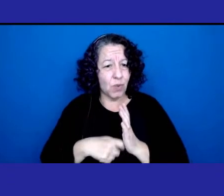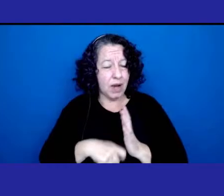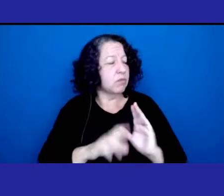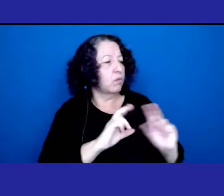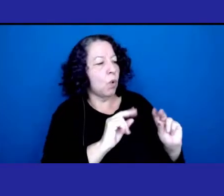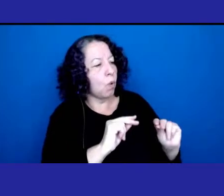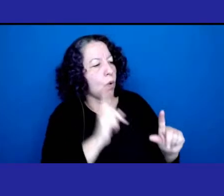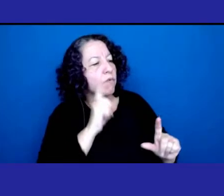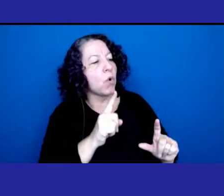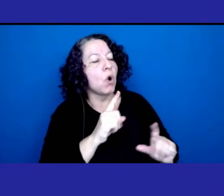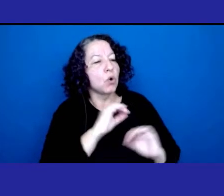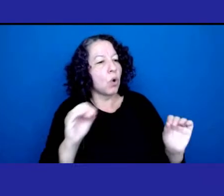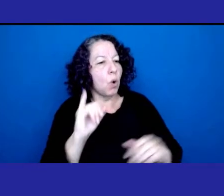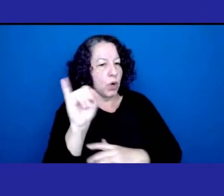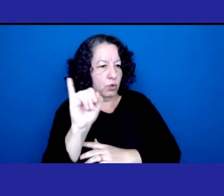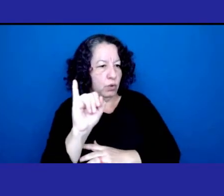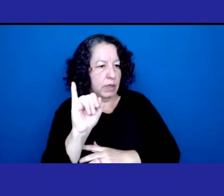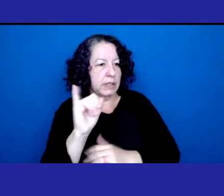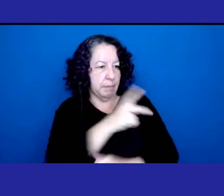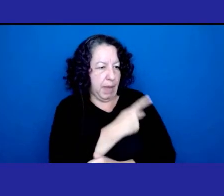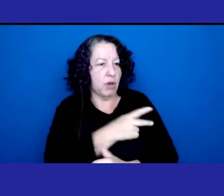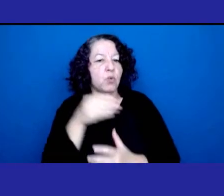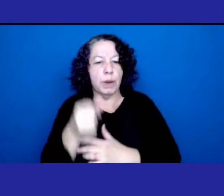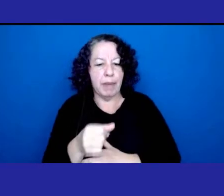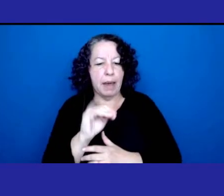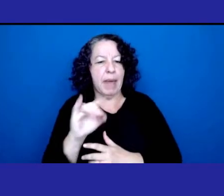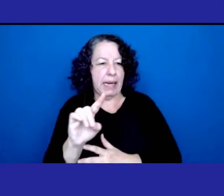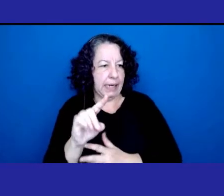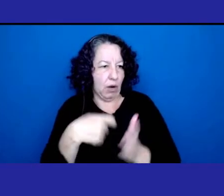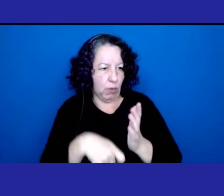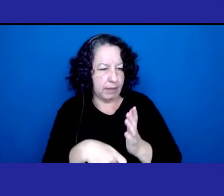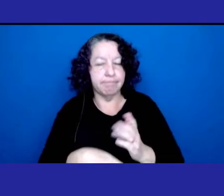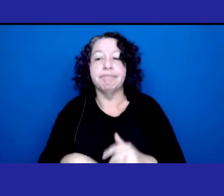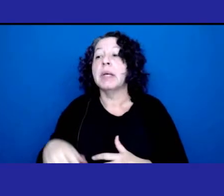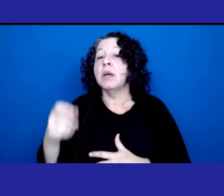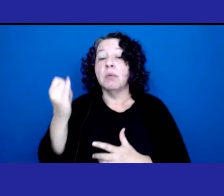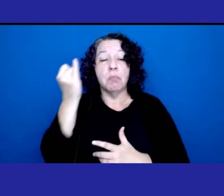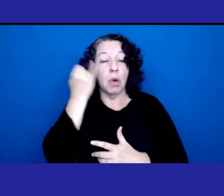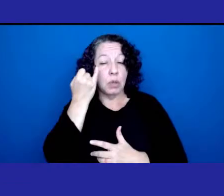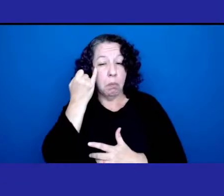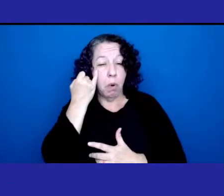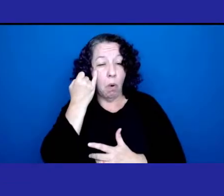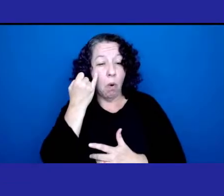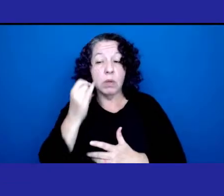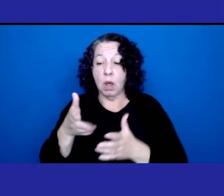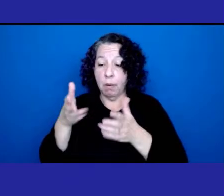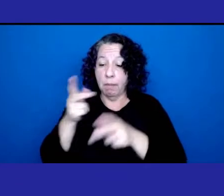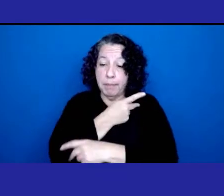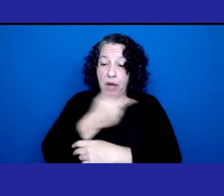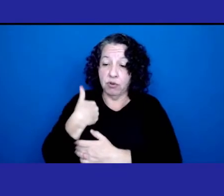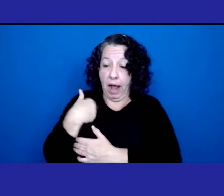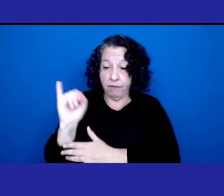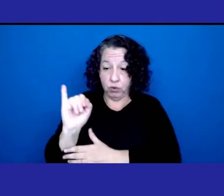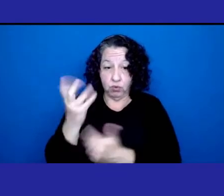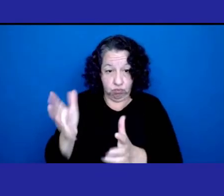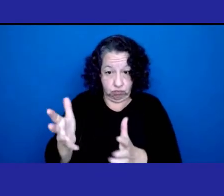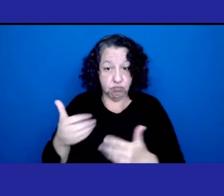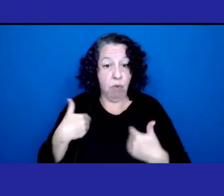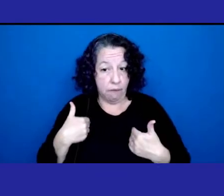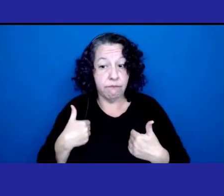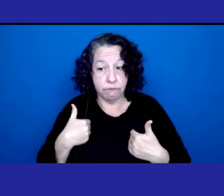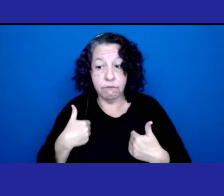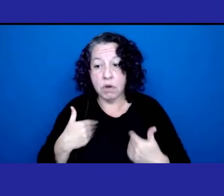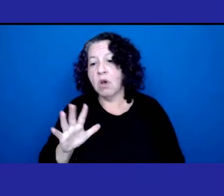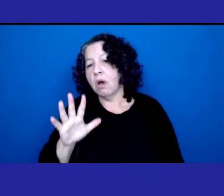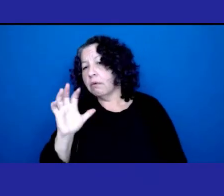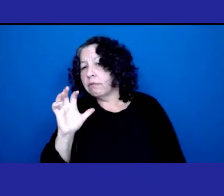Medicaid. The issue comes in, what if for the insured patient, they have a $500